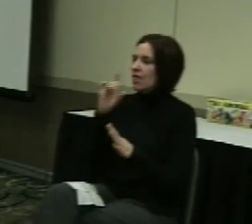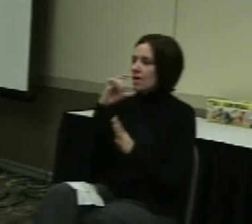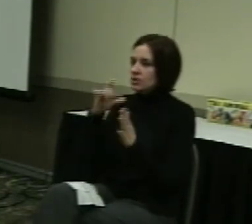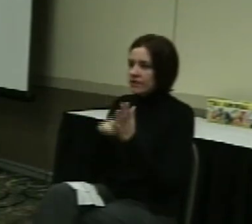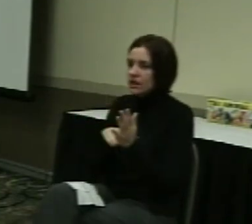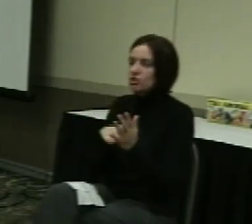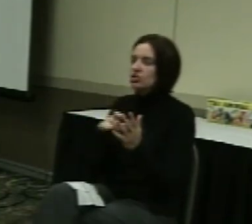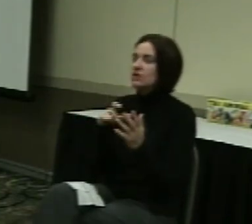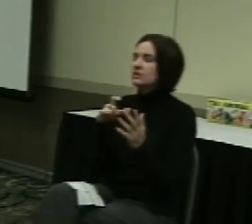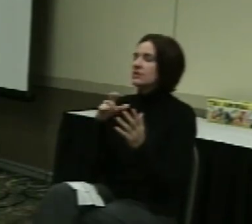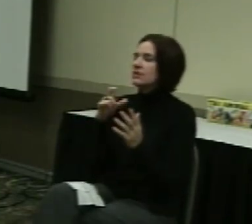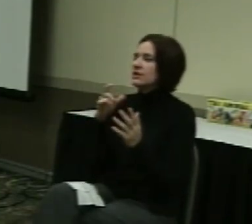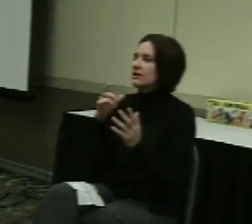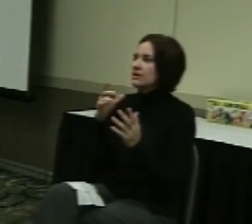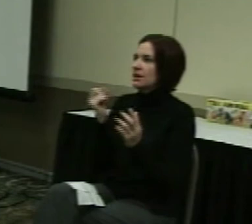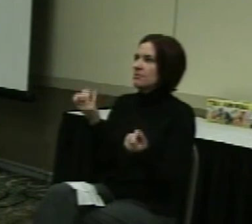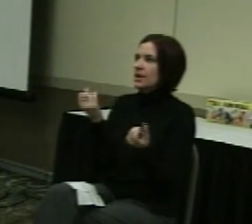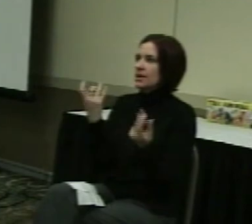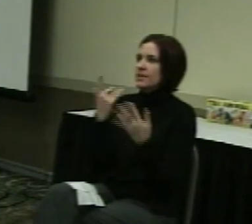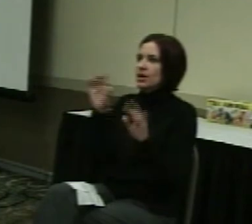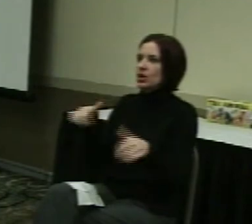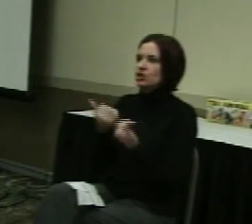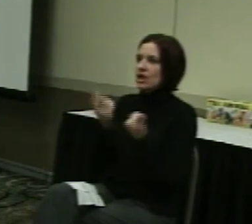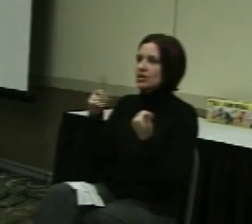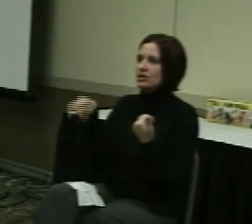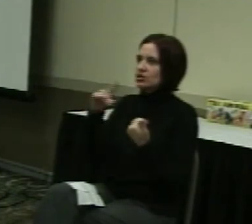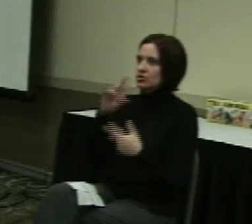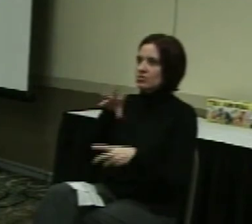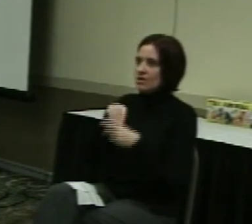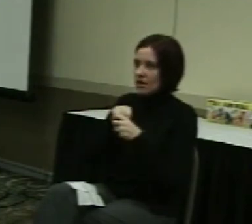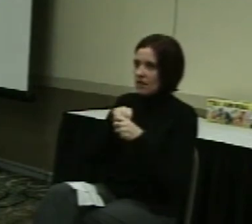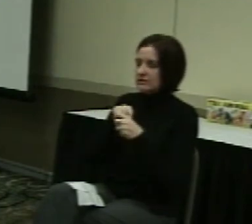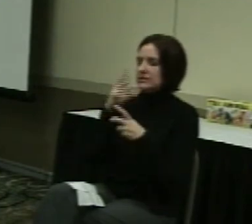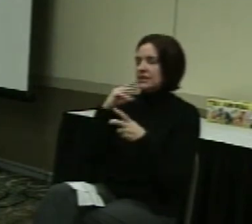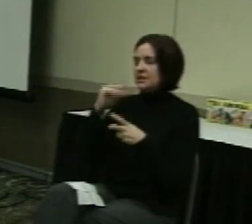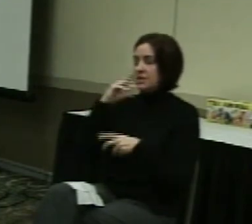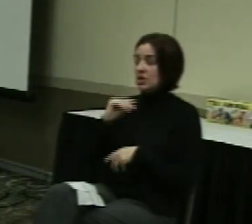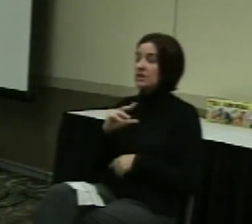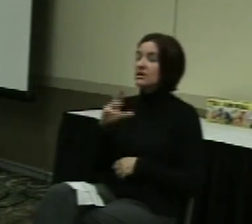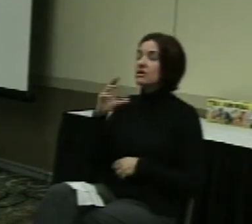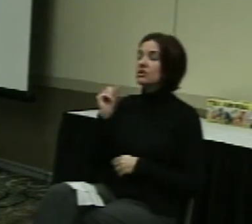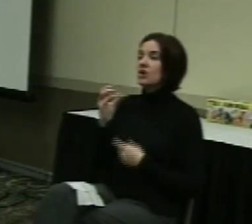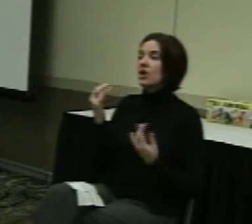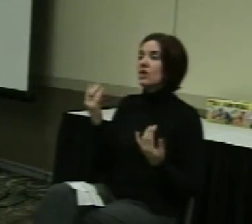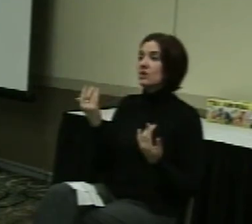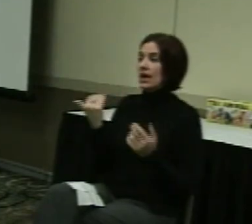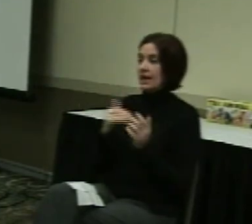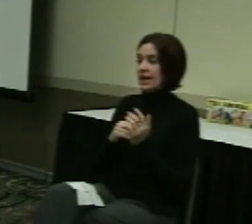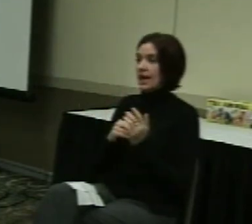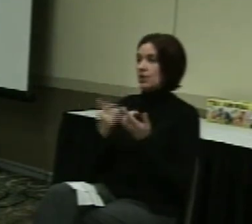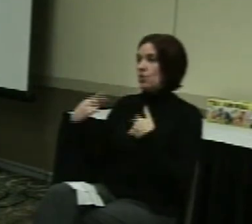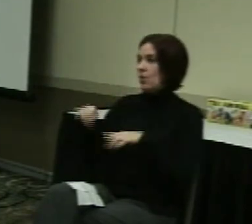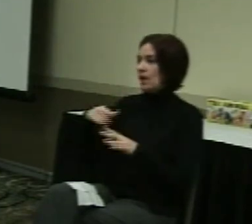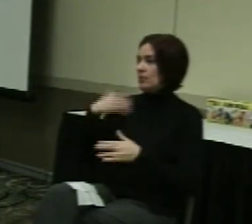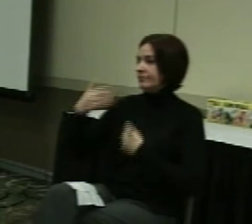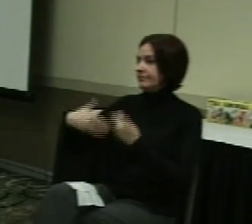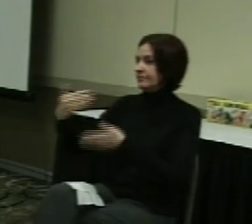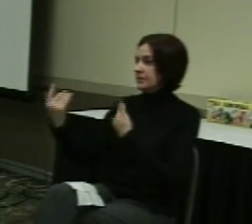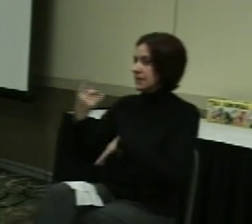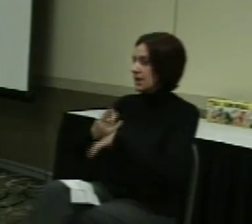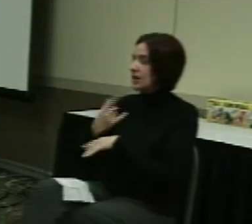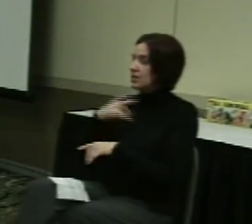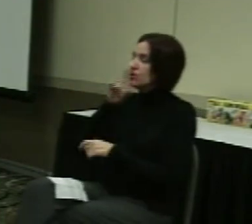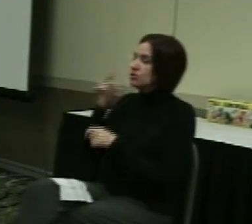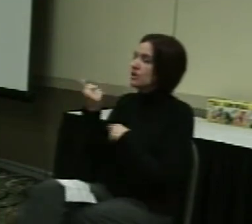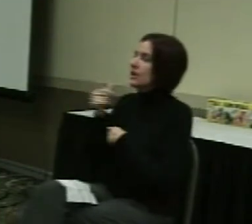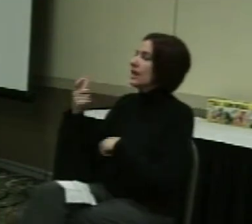and many, many, many challenges that you all deal with. So as we go forward today, again, reassuring you at any